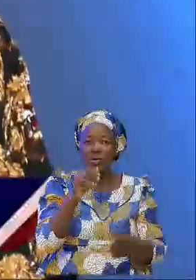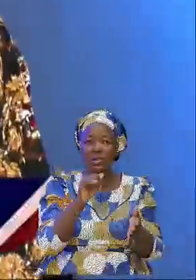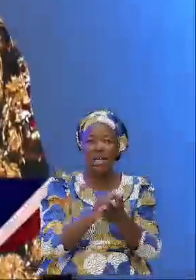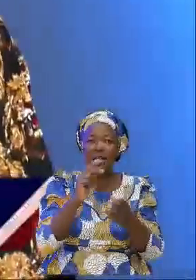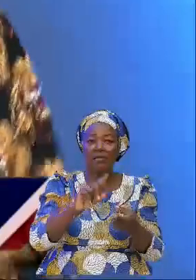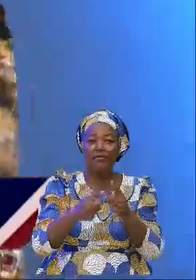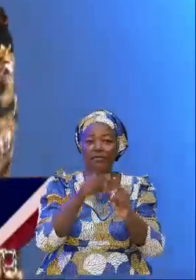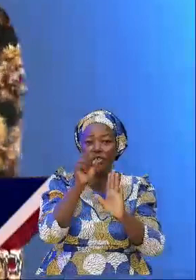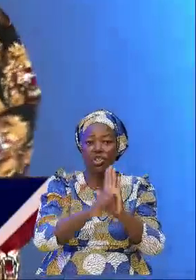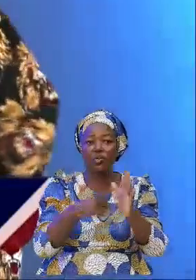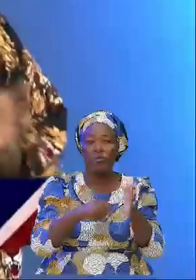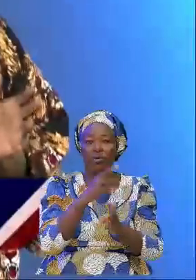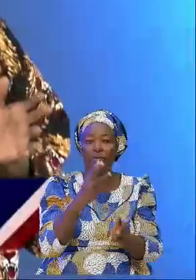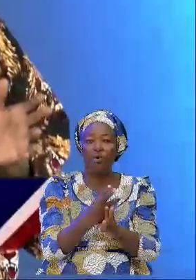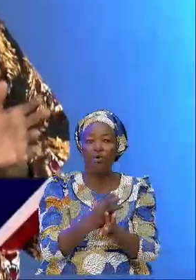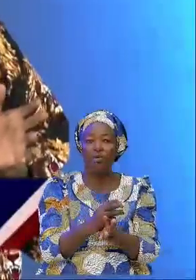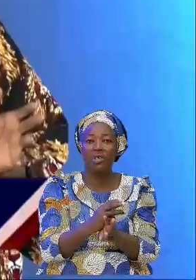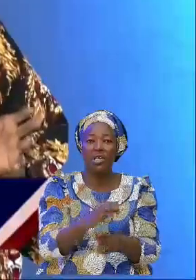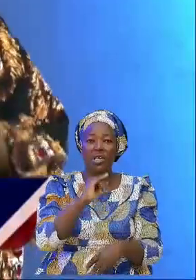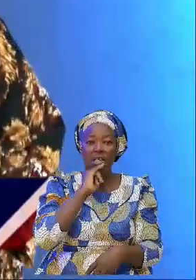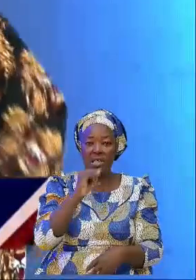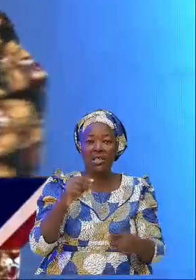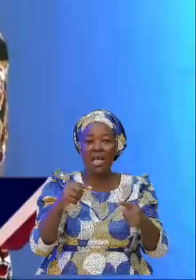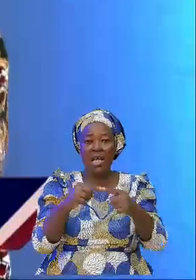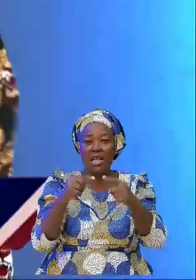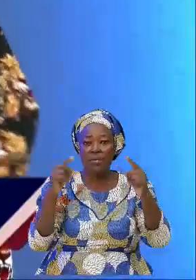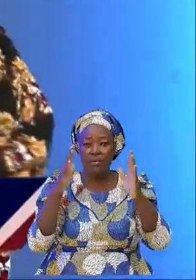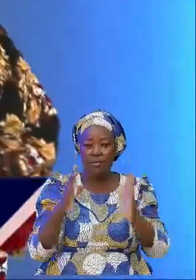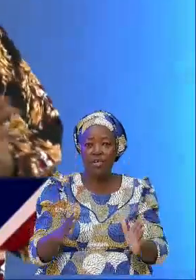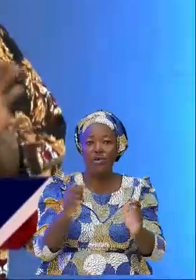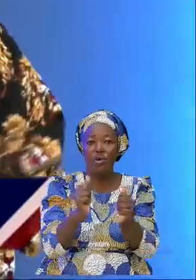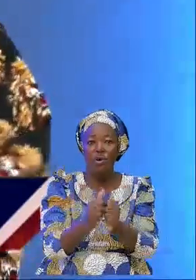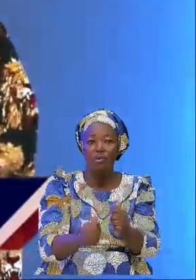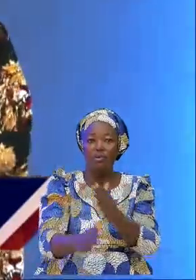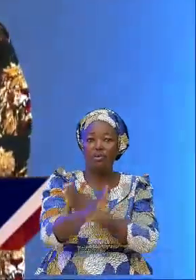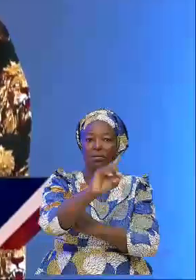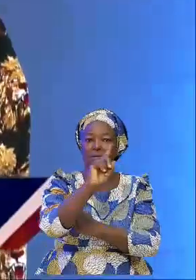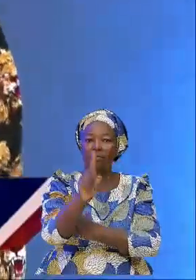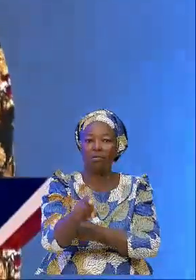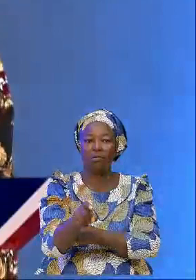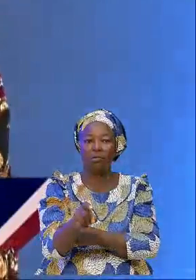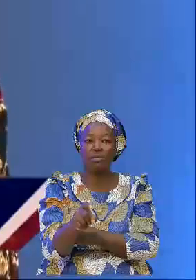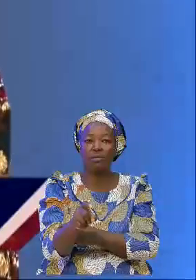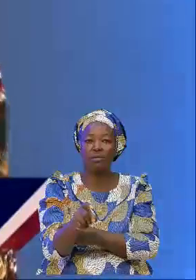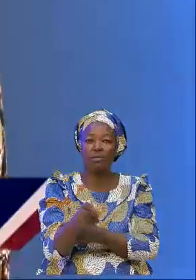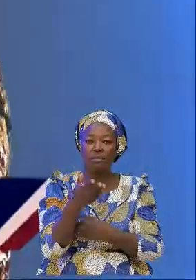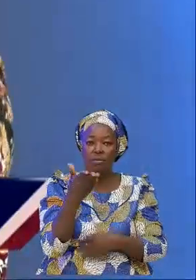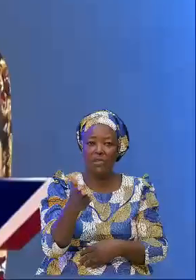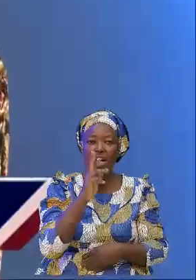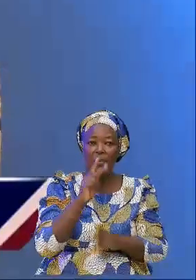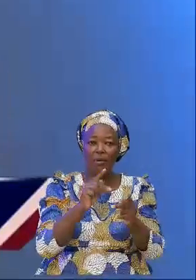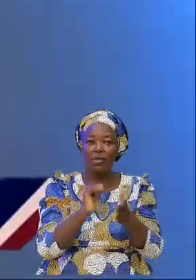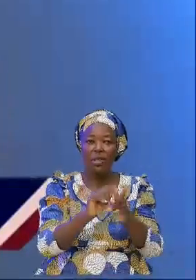adulteresses, know ye not that the friendship of the world is enmity